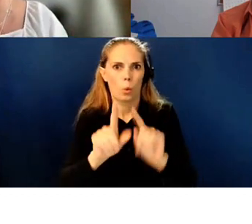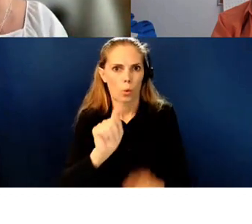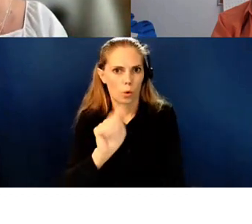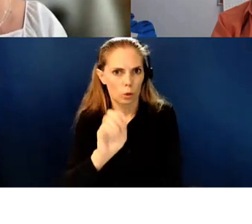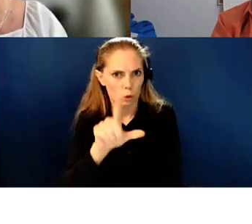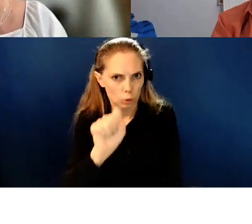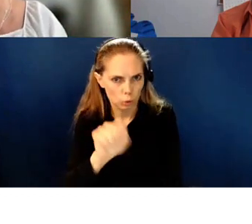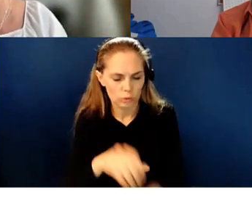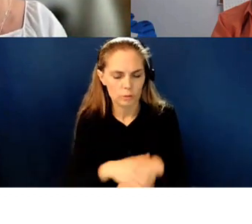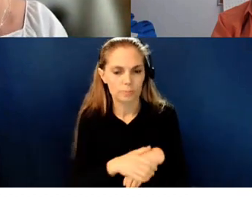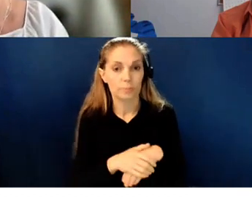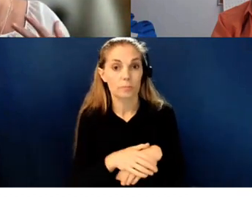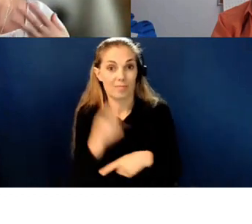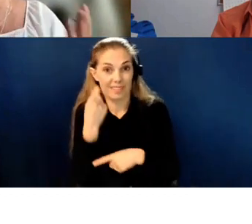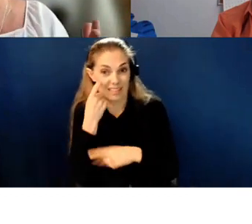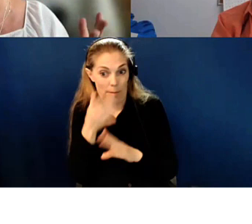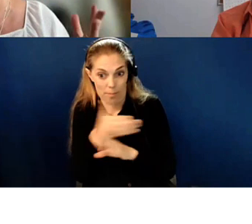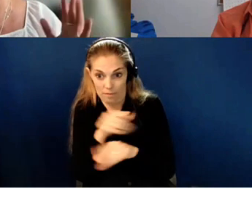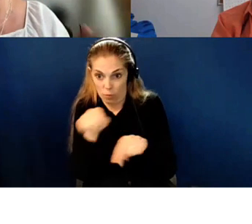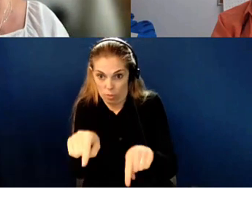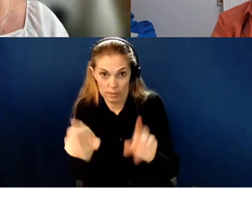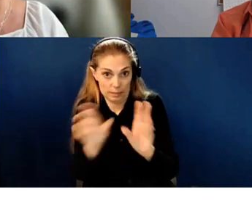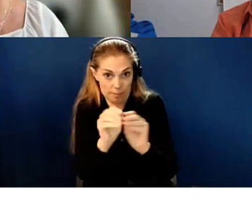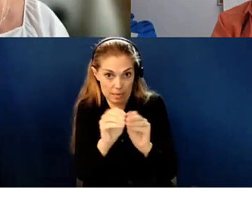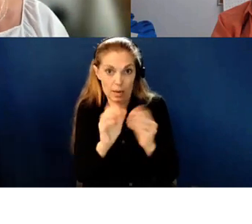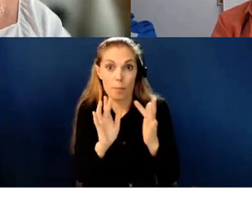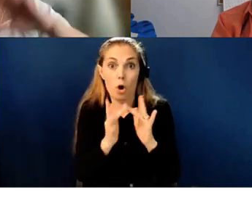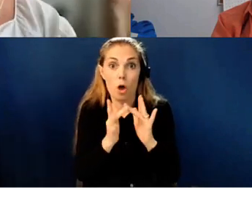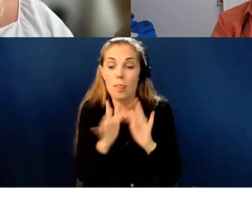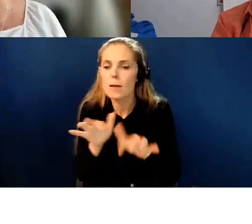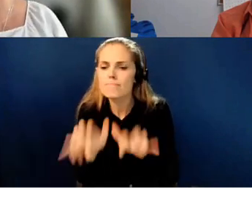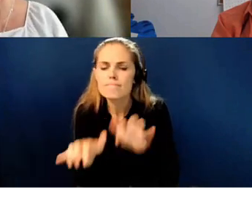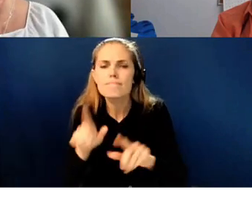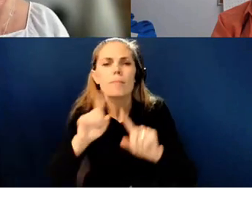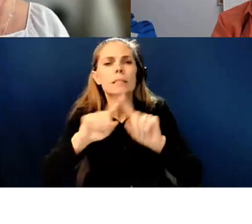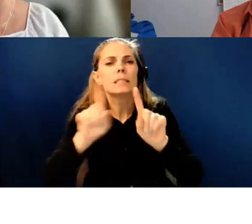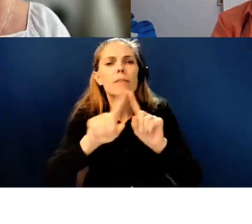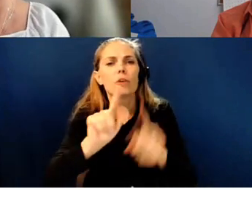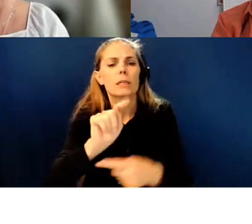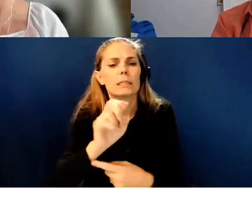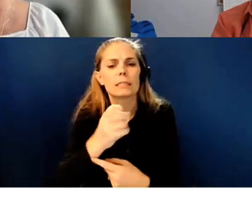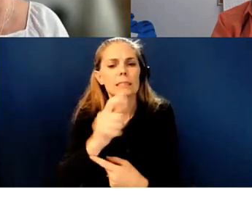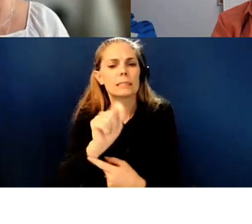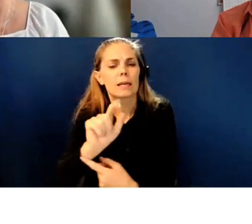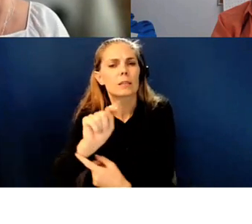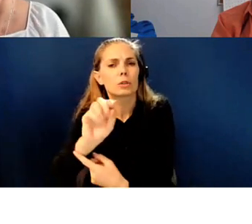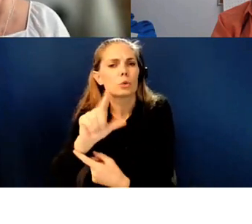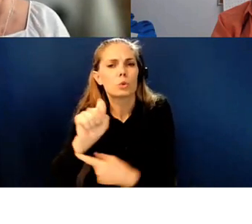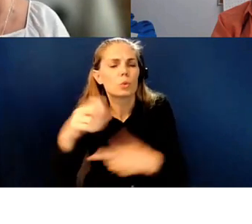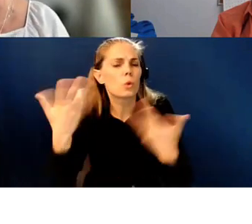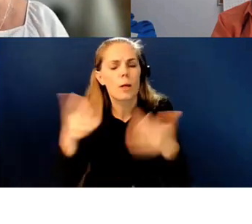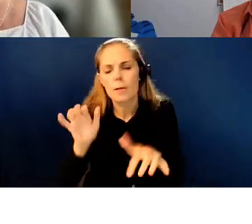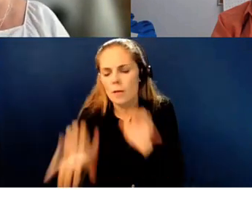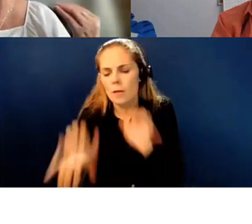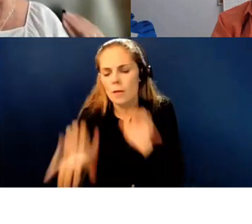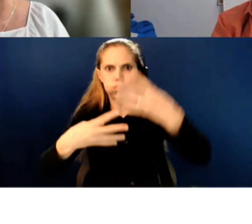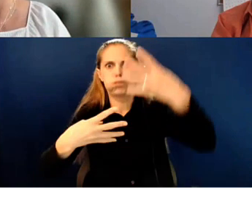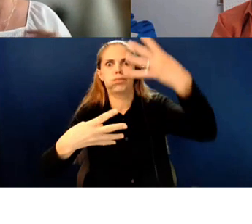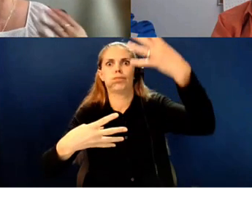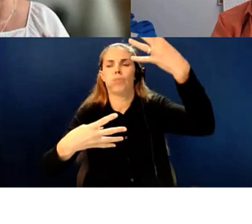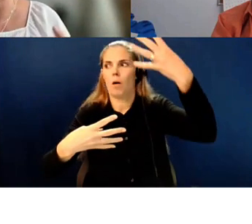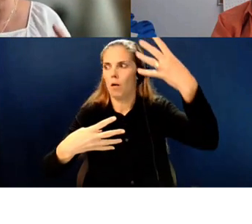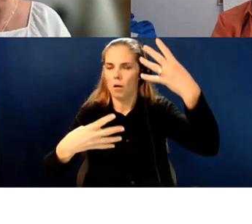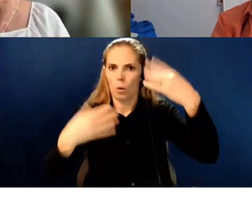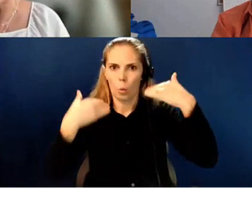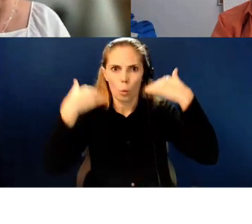other texting tools are available. And I have to admit, I was overwhelmed. All the new tools that came up was something I had never heard about before. So the